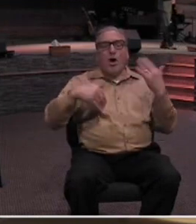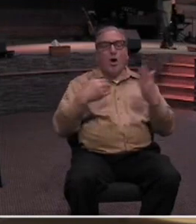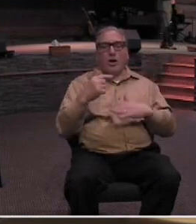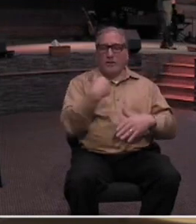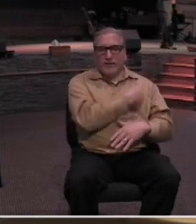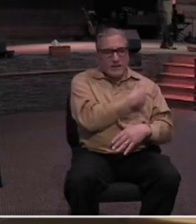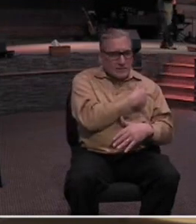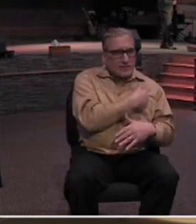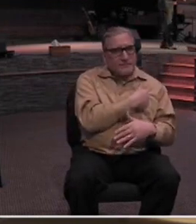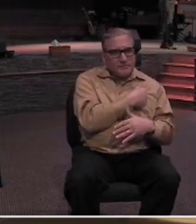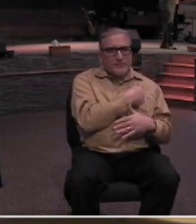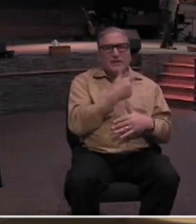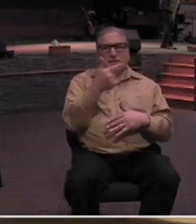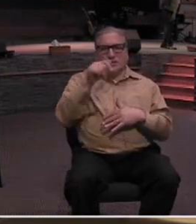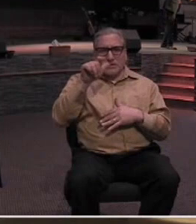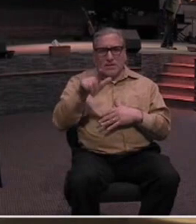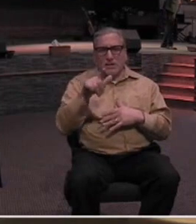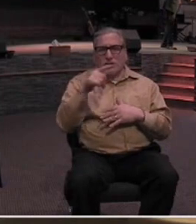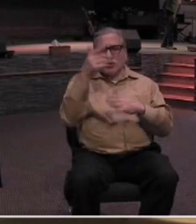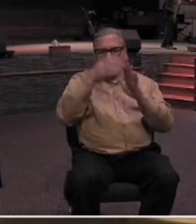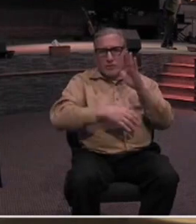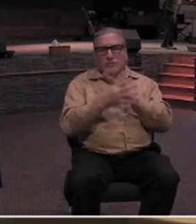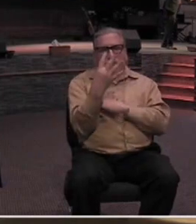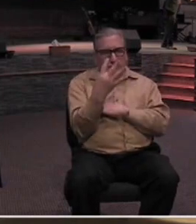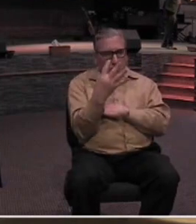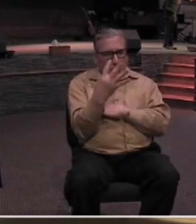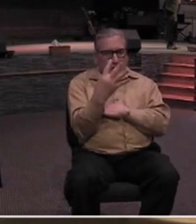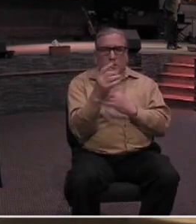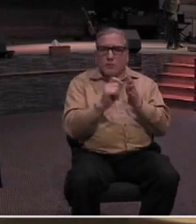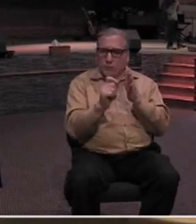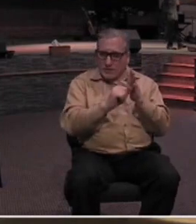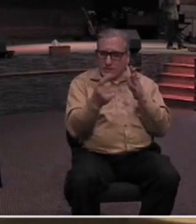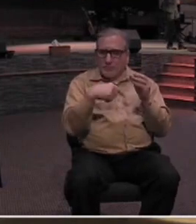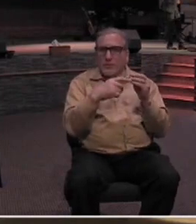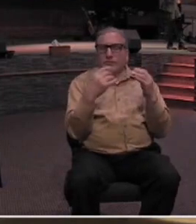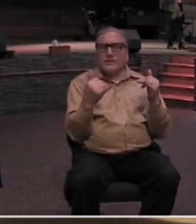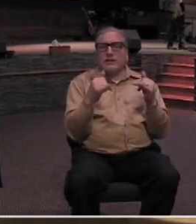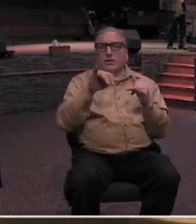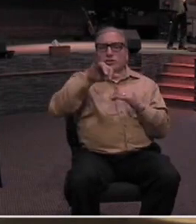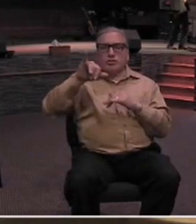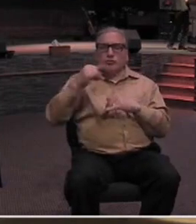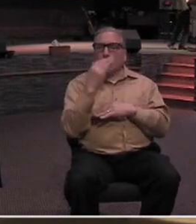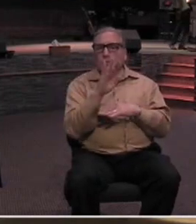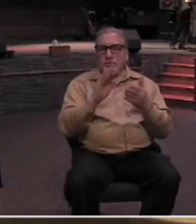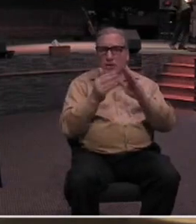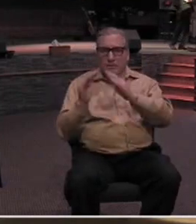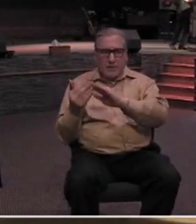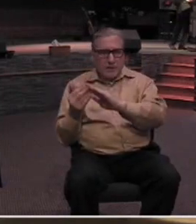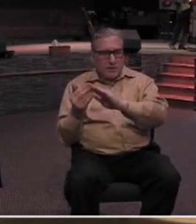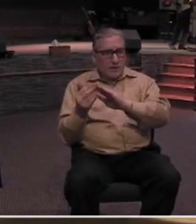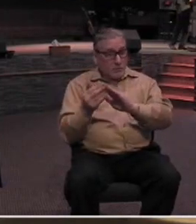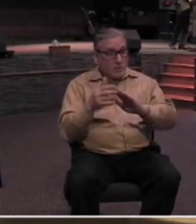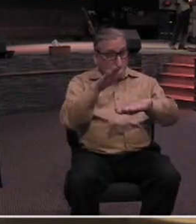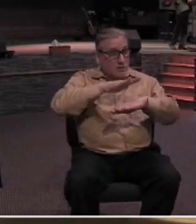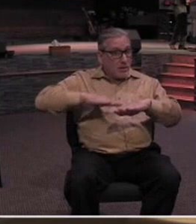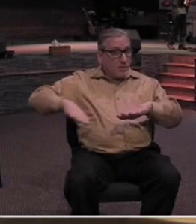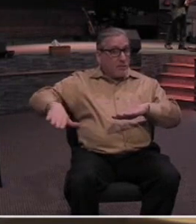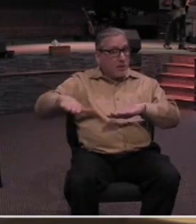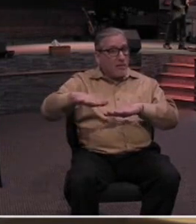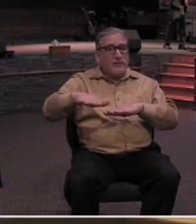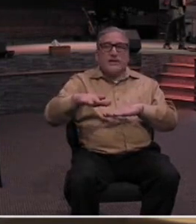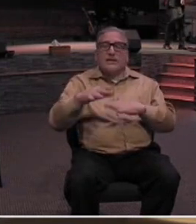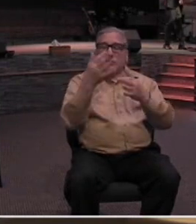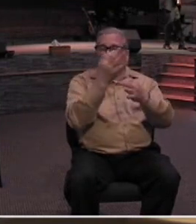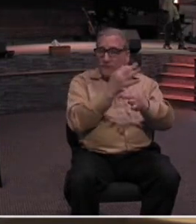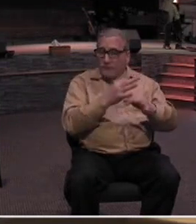in Galatians chapter 4, verse number 26, when he says, Jerusalem, which is above, is